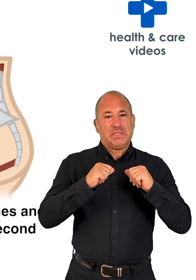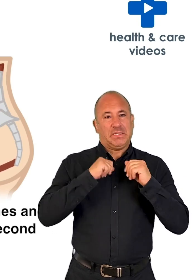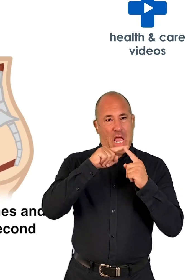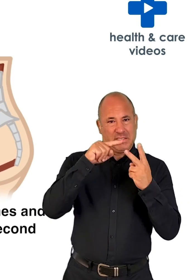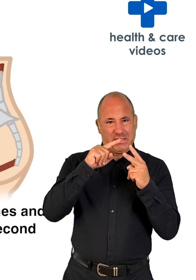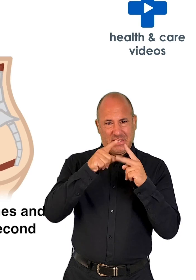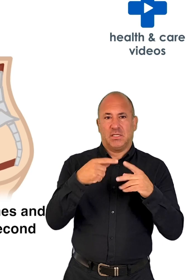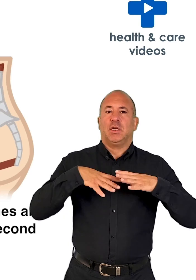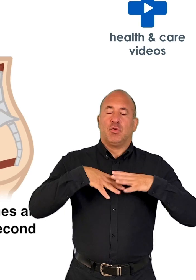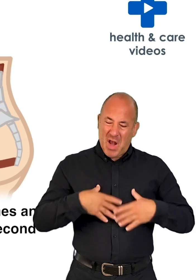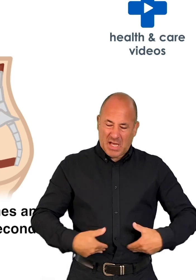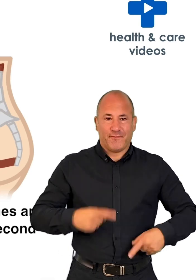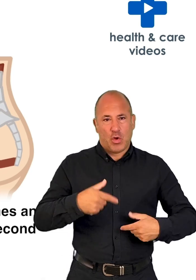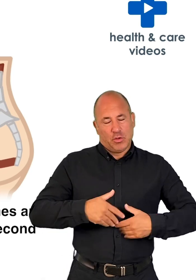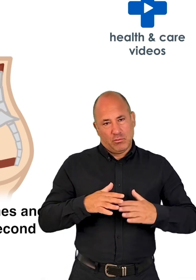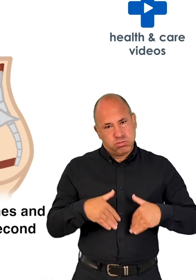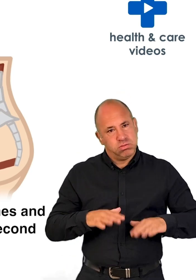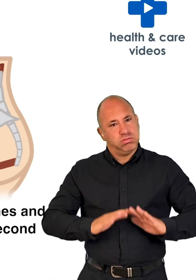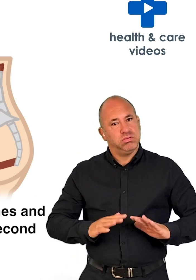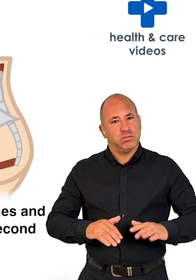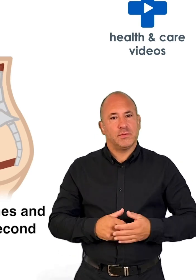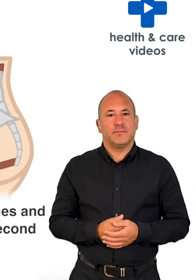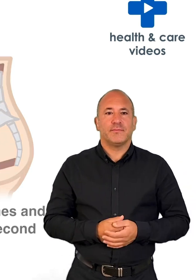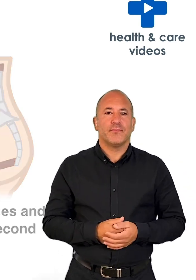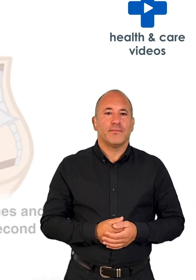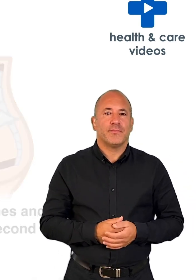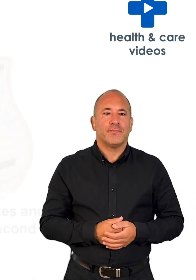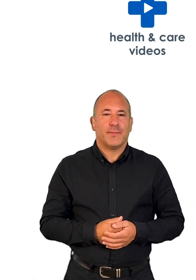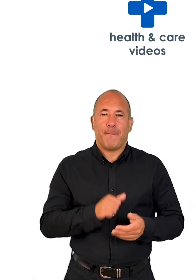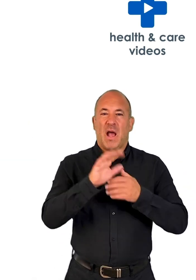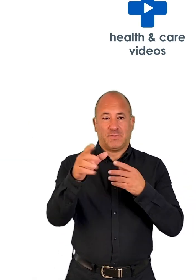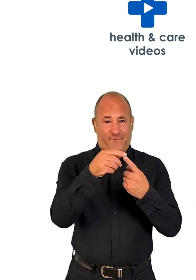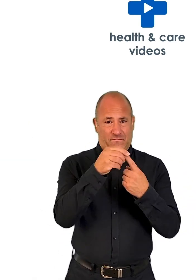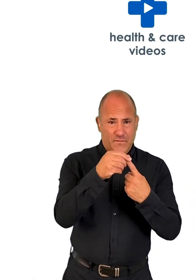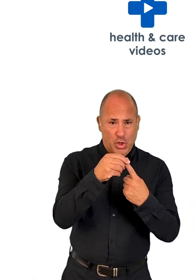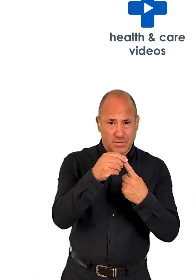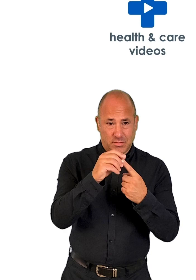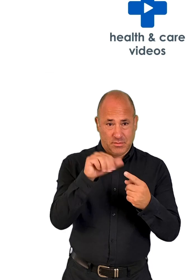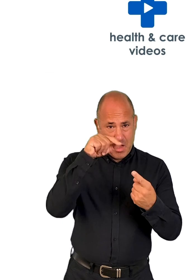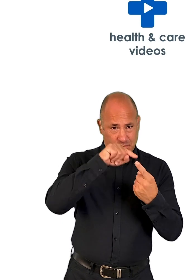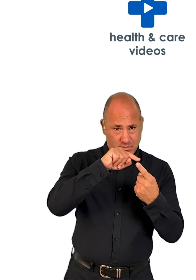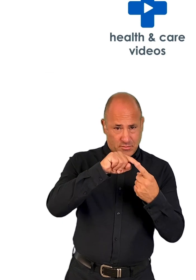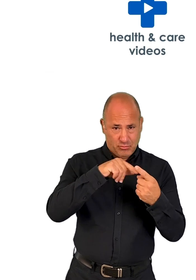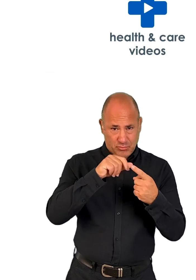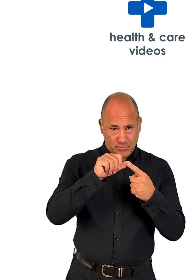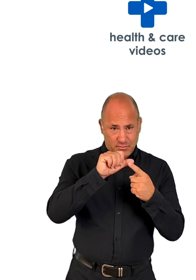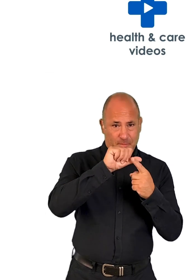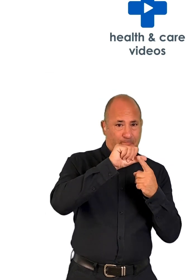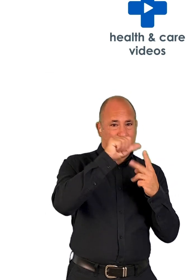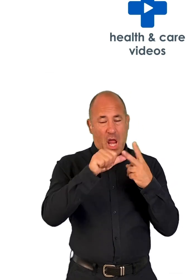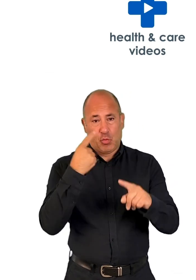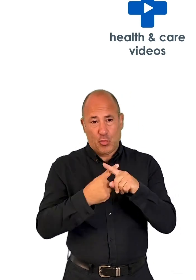Make sure that you completely relax your pelvic floor muscles in between each exercise. Ideally, you should perform the